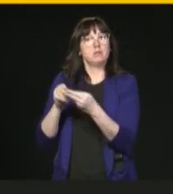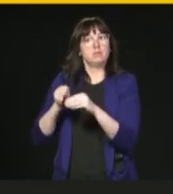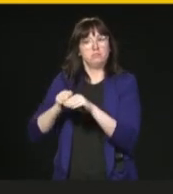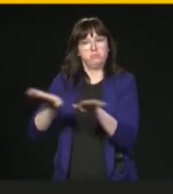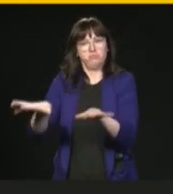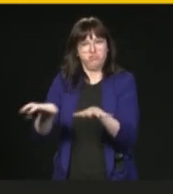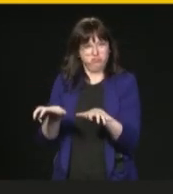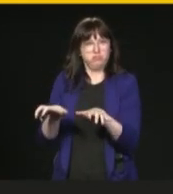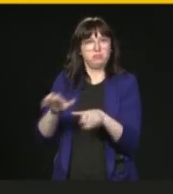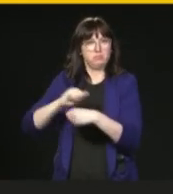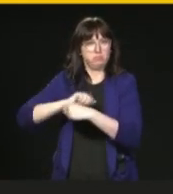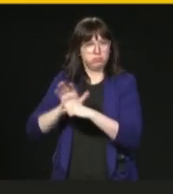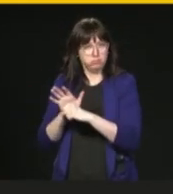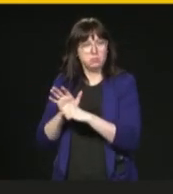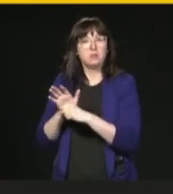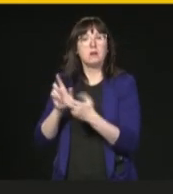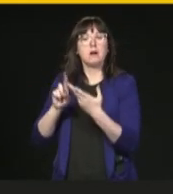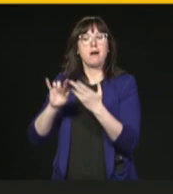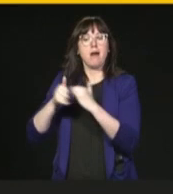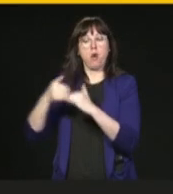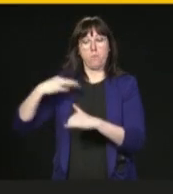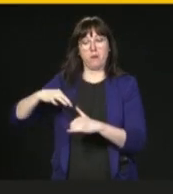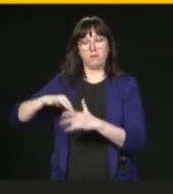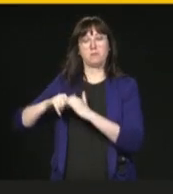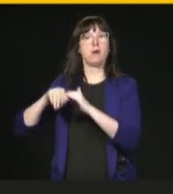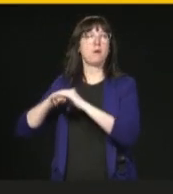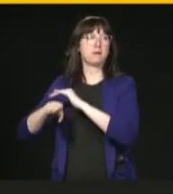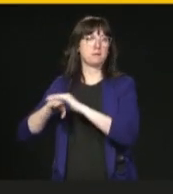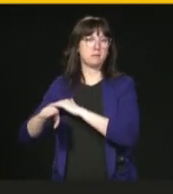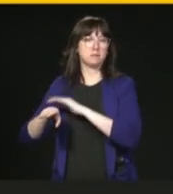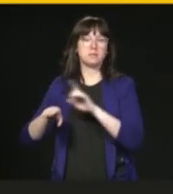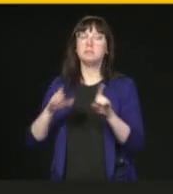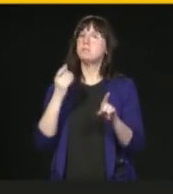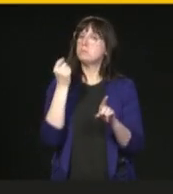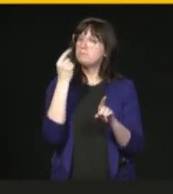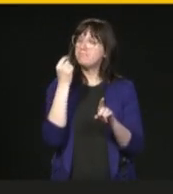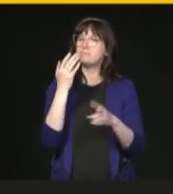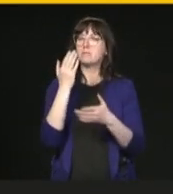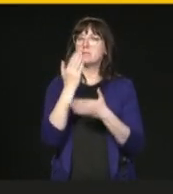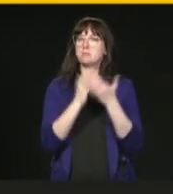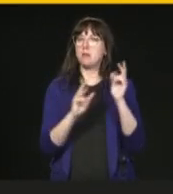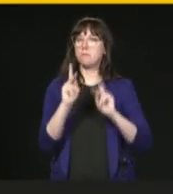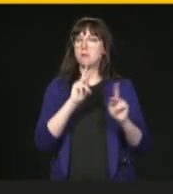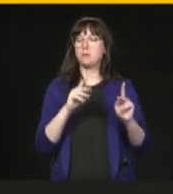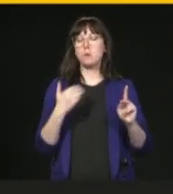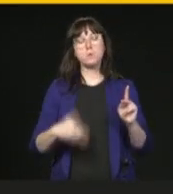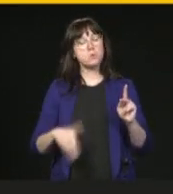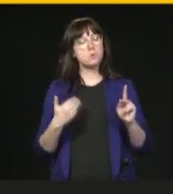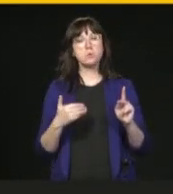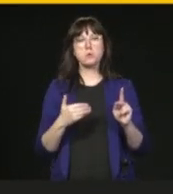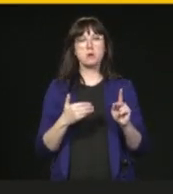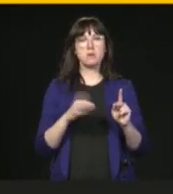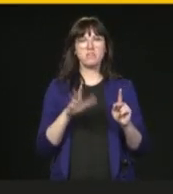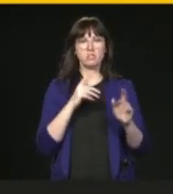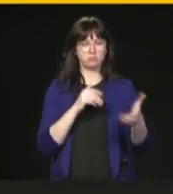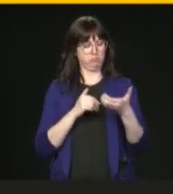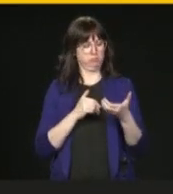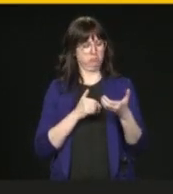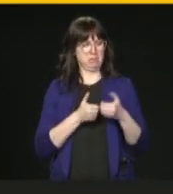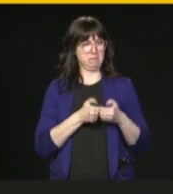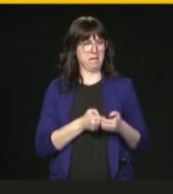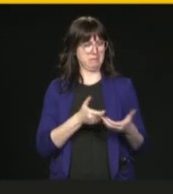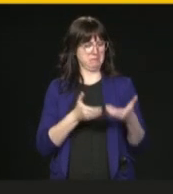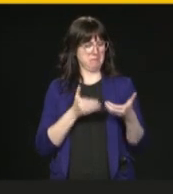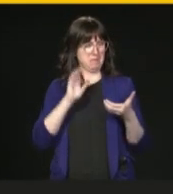way to have access to benefits. Unfortunately, some people have received a text message that seemed to come